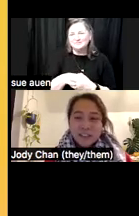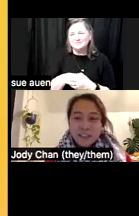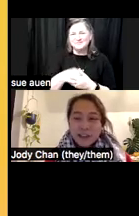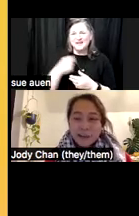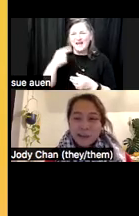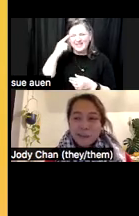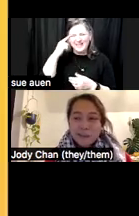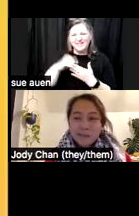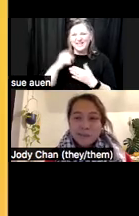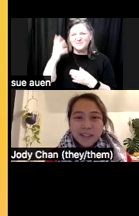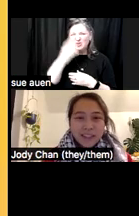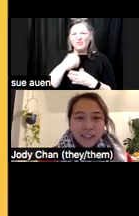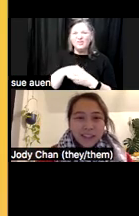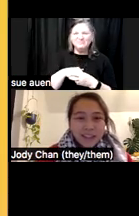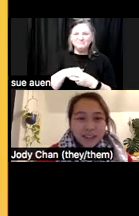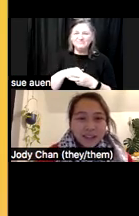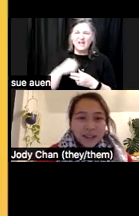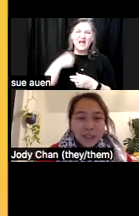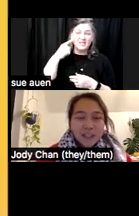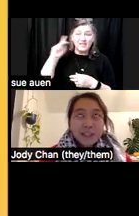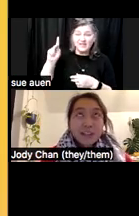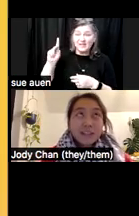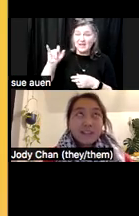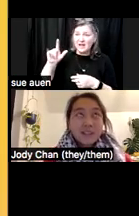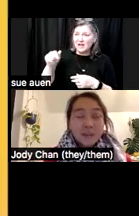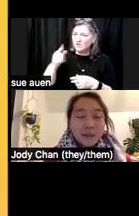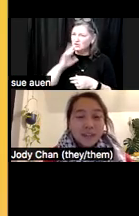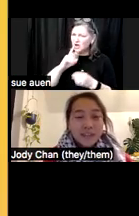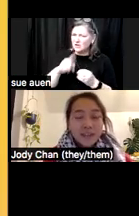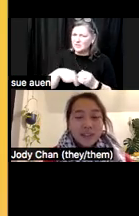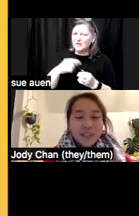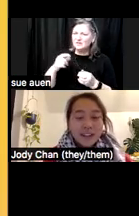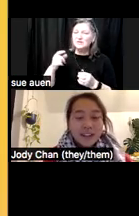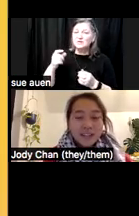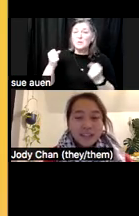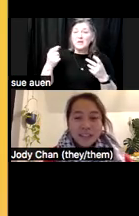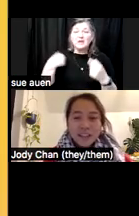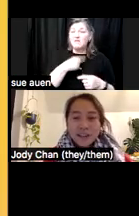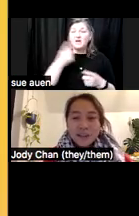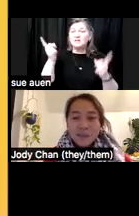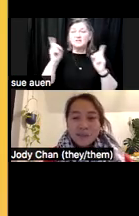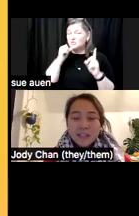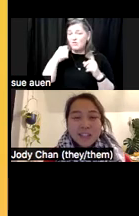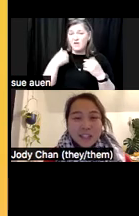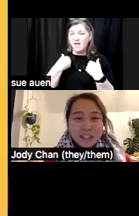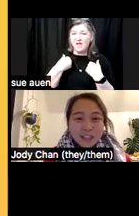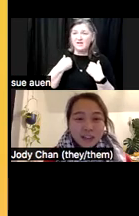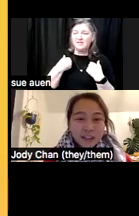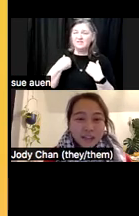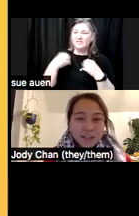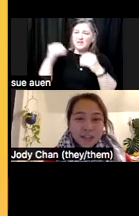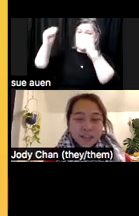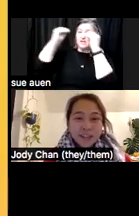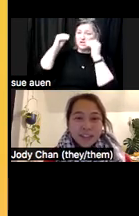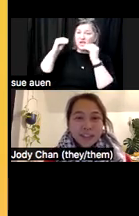beautiful. And I think Kayla, you had mentioned how so many of us don't get to have an education in